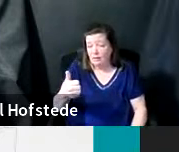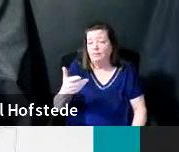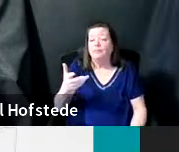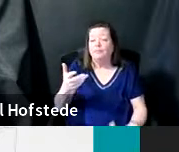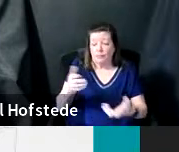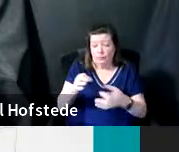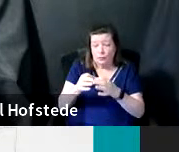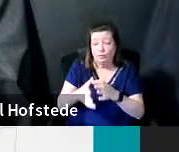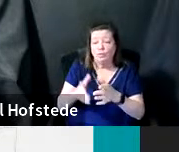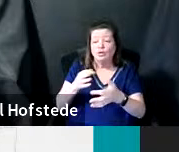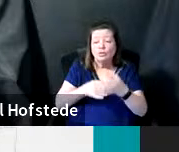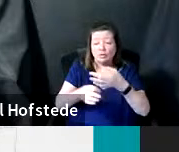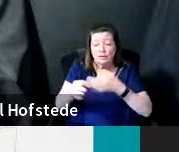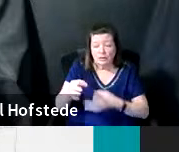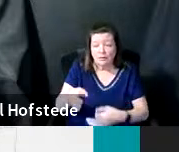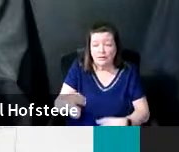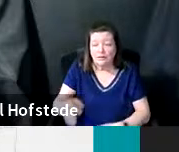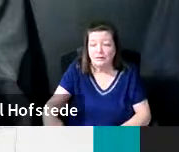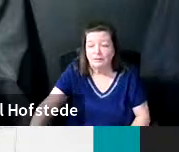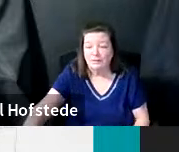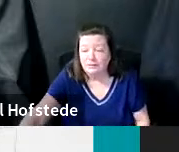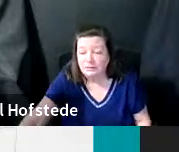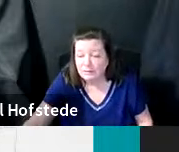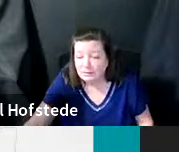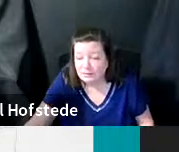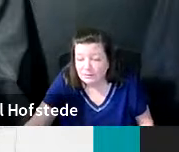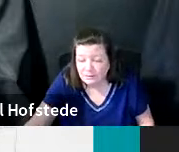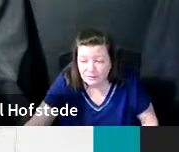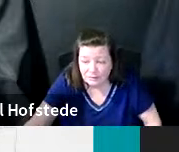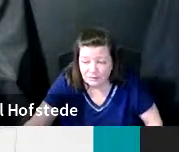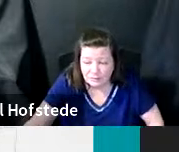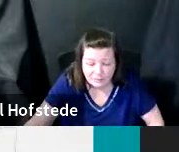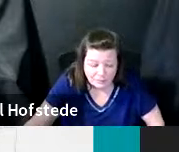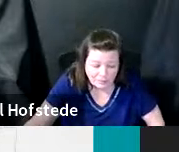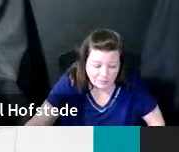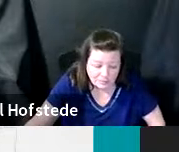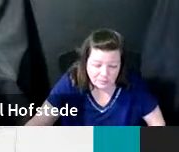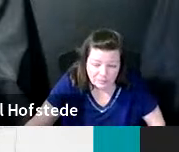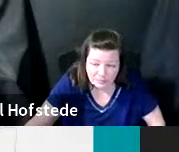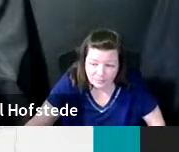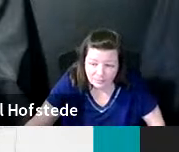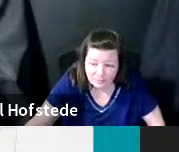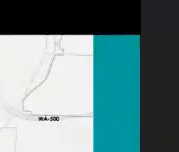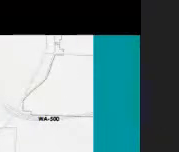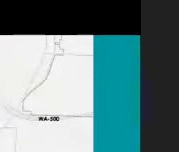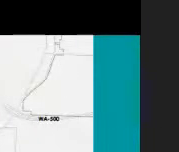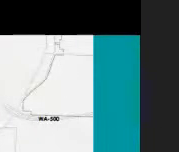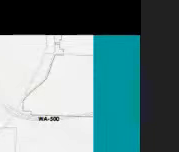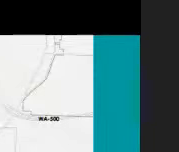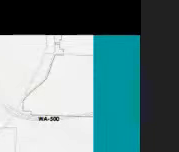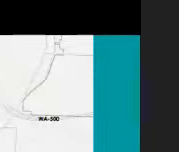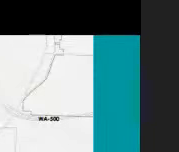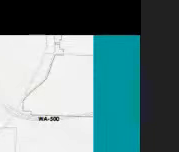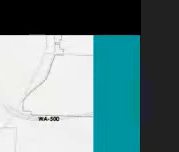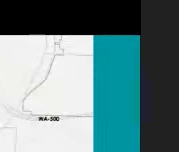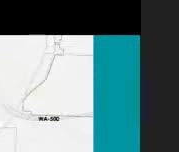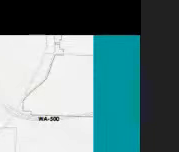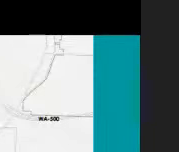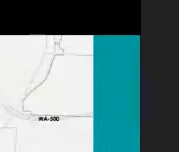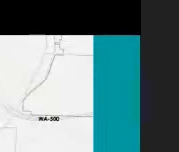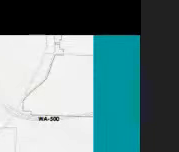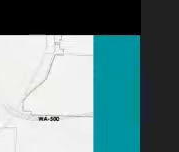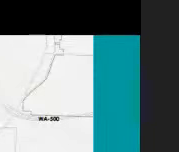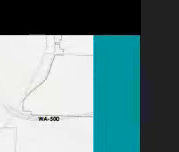that as we pose these questions. We want to acknowledge that IBR program is not able to